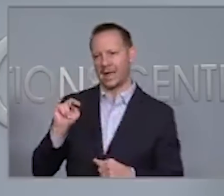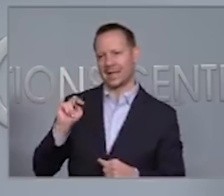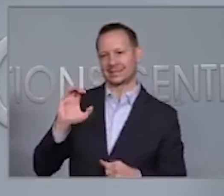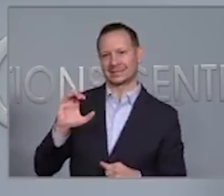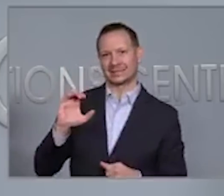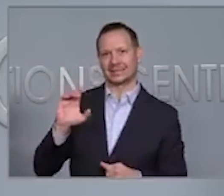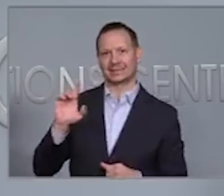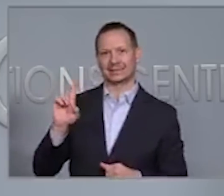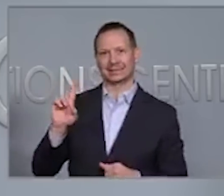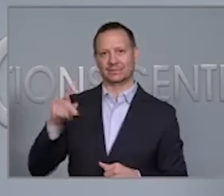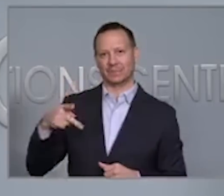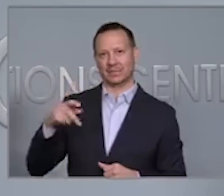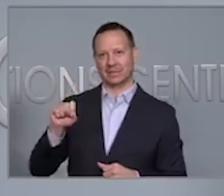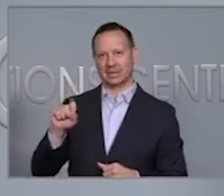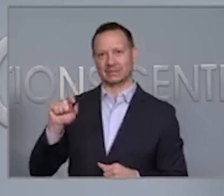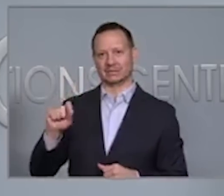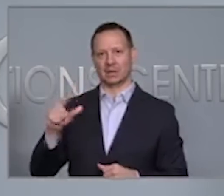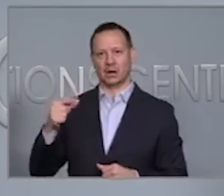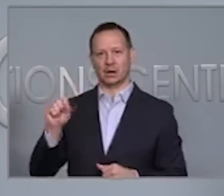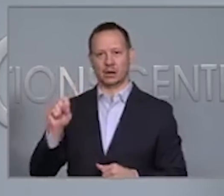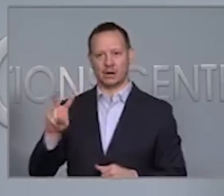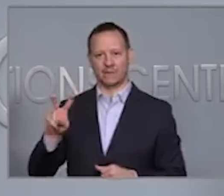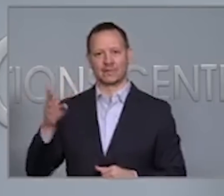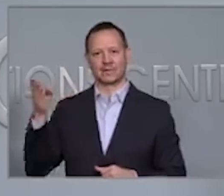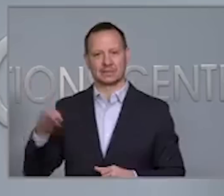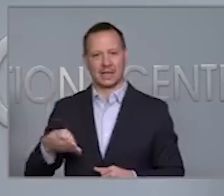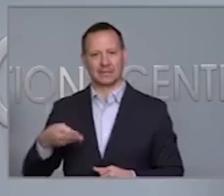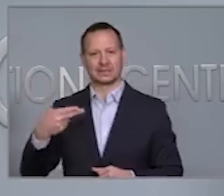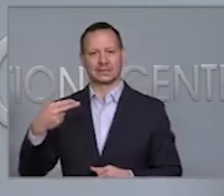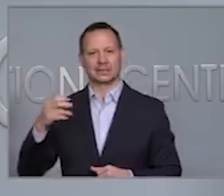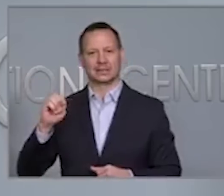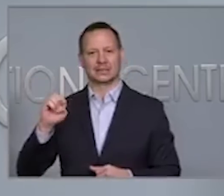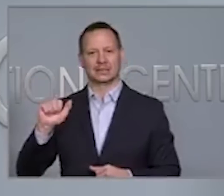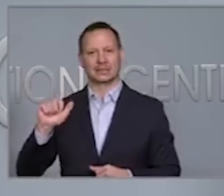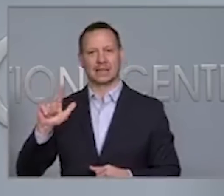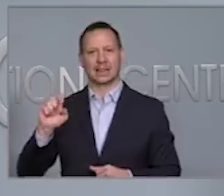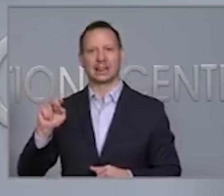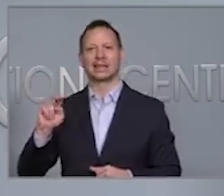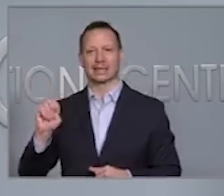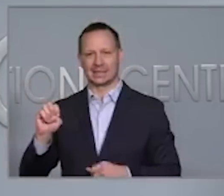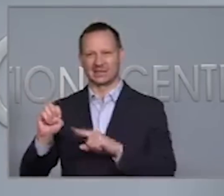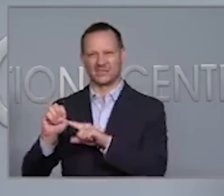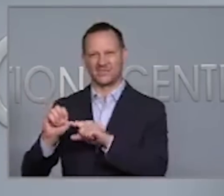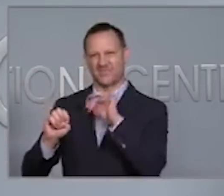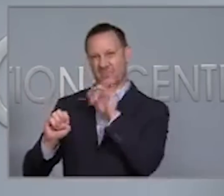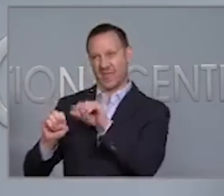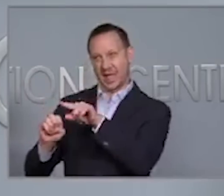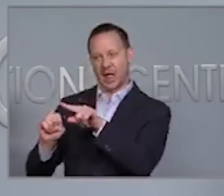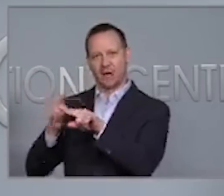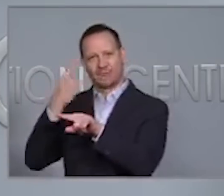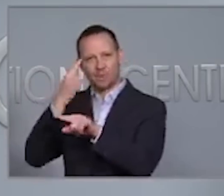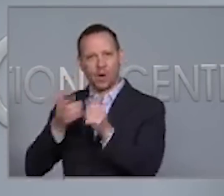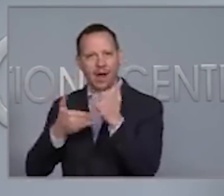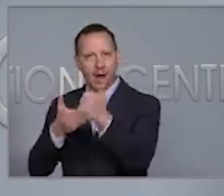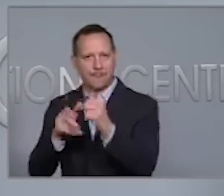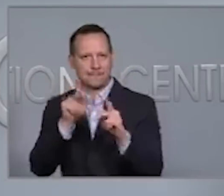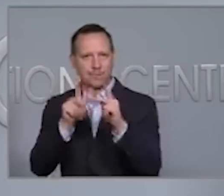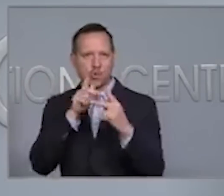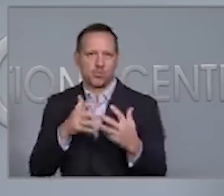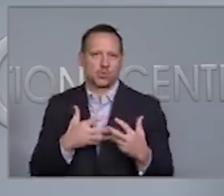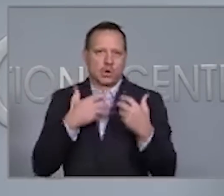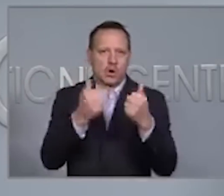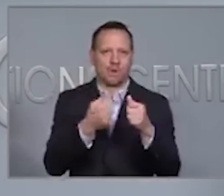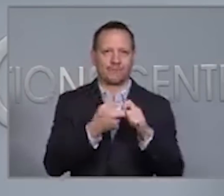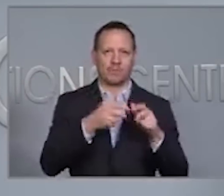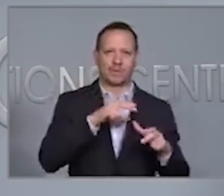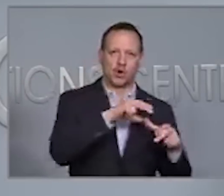ncdps.gov/Helene. The North Carolina Disaster Case Management Program was established to help guide survivors through the recovery process, to assist with making